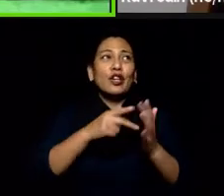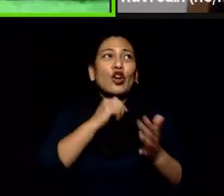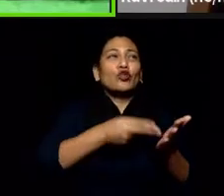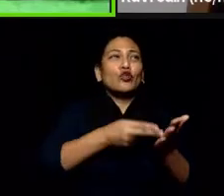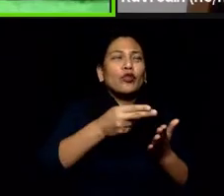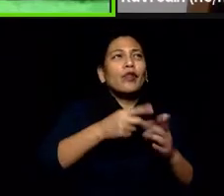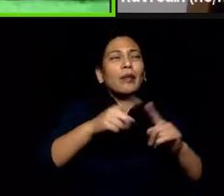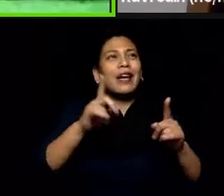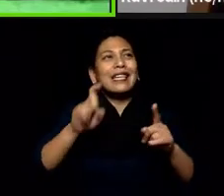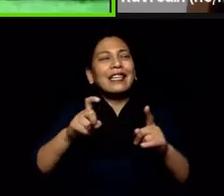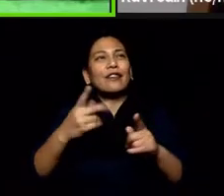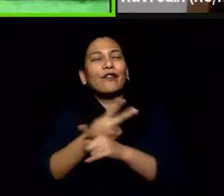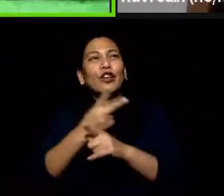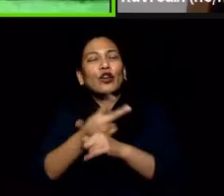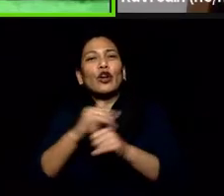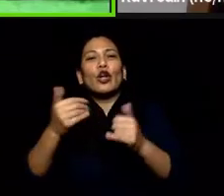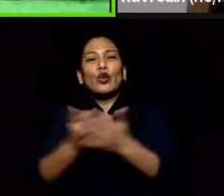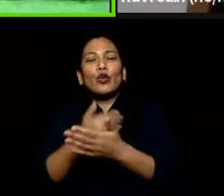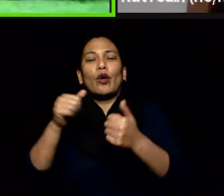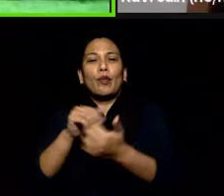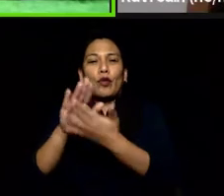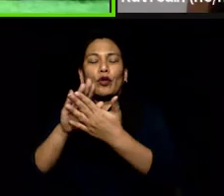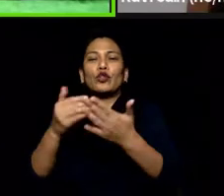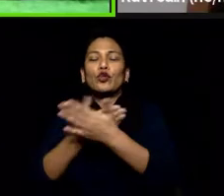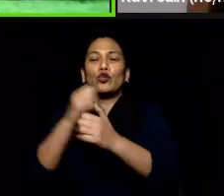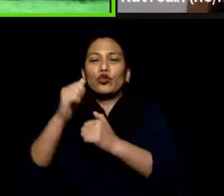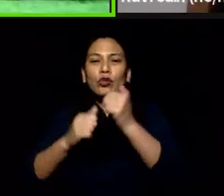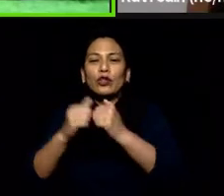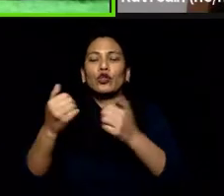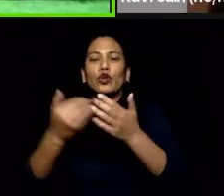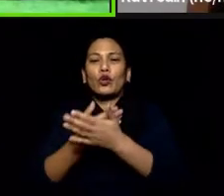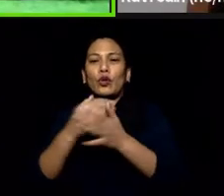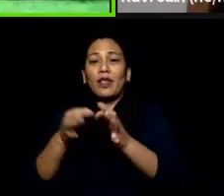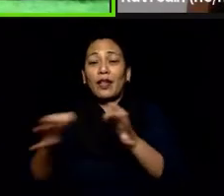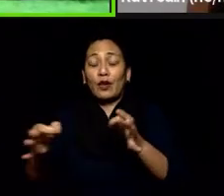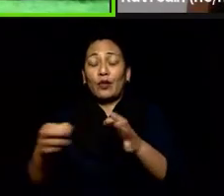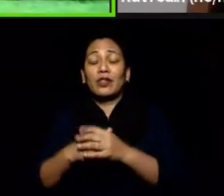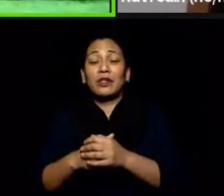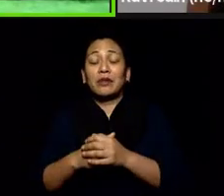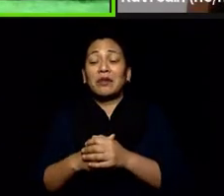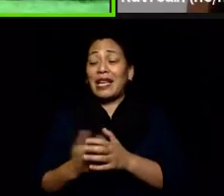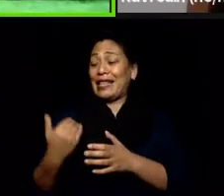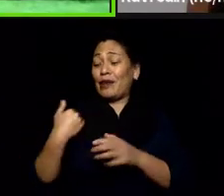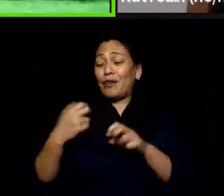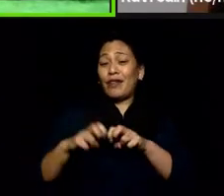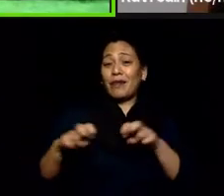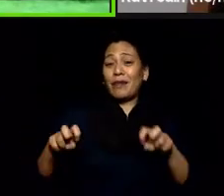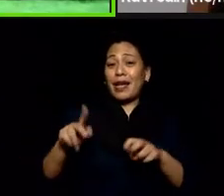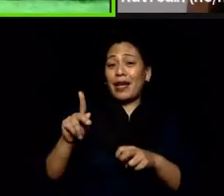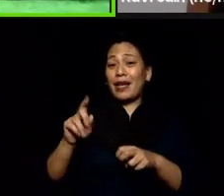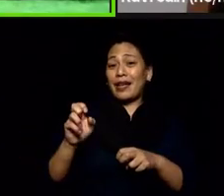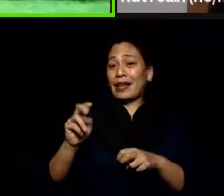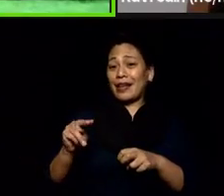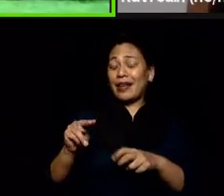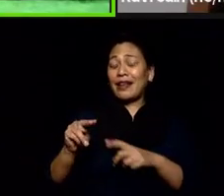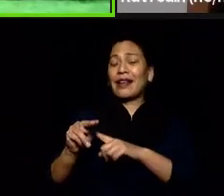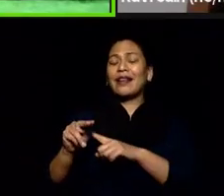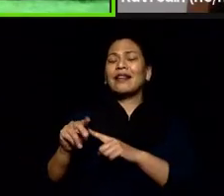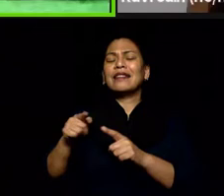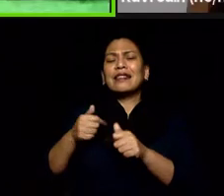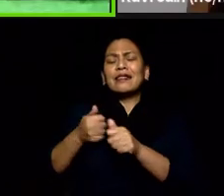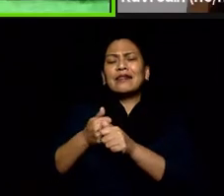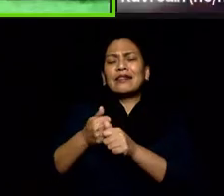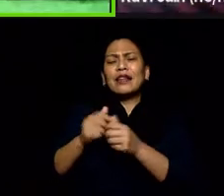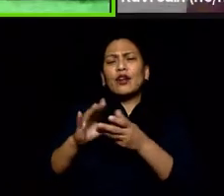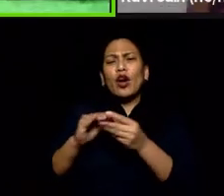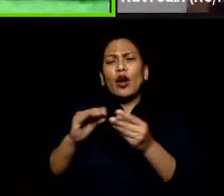it. And I think I'm just struck because Ken in the previous panel talked about how, you know,